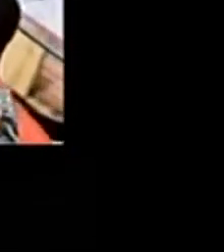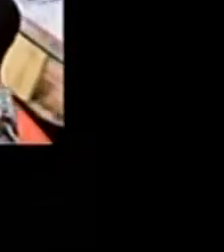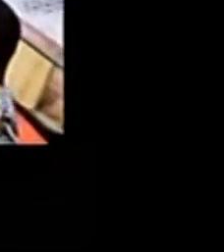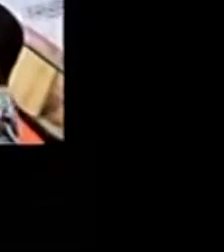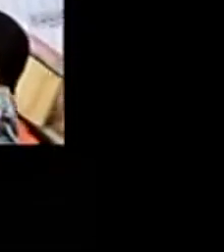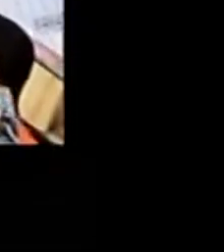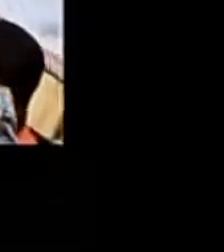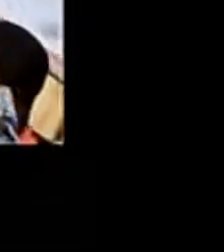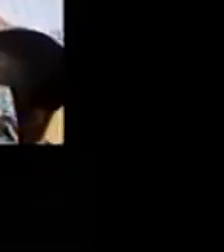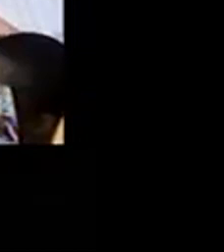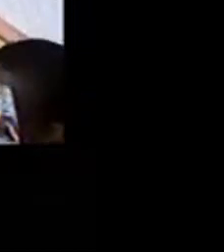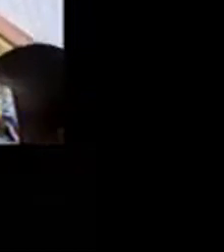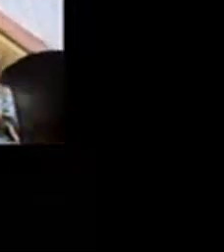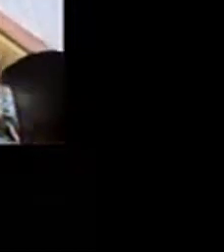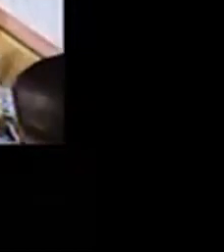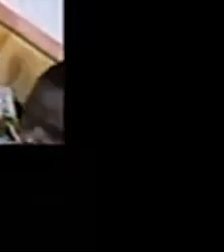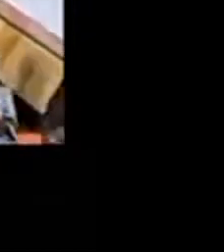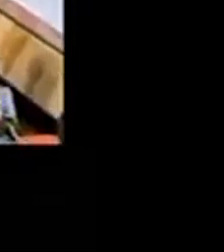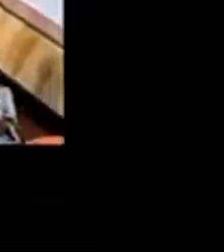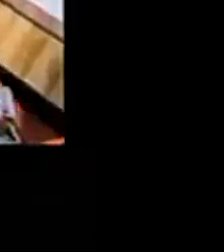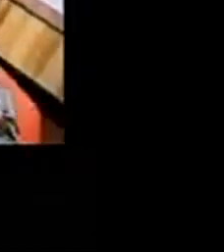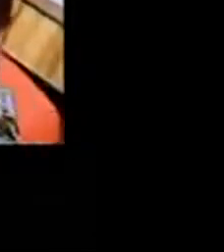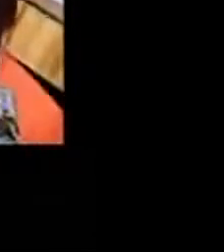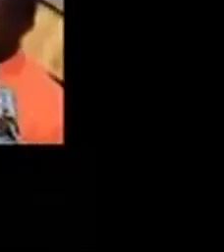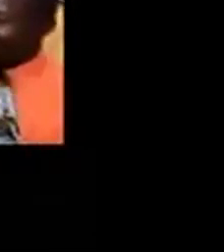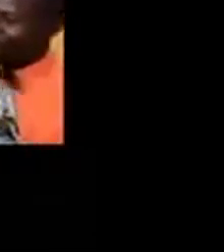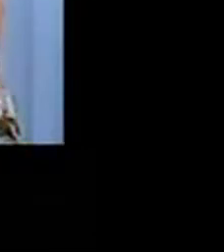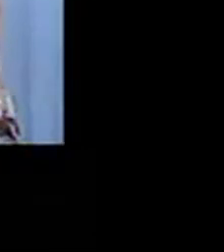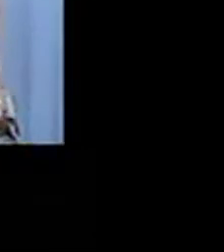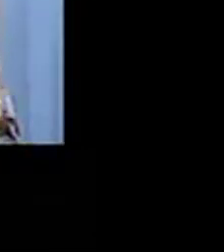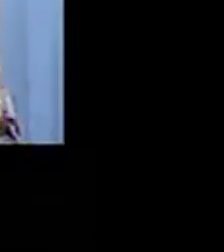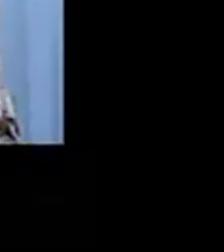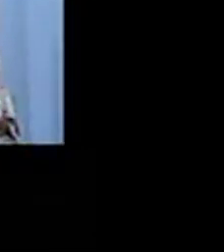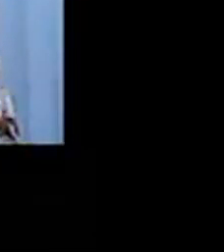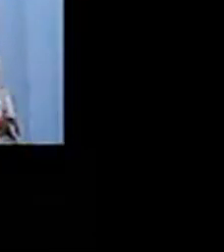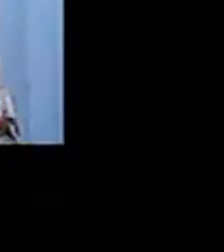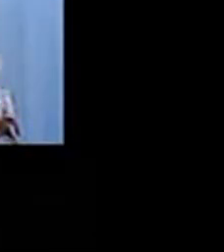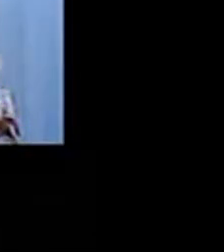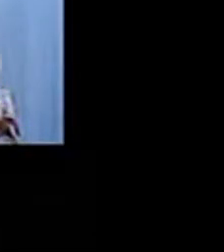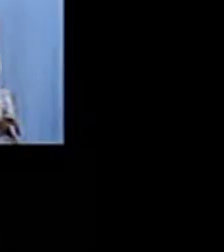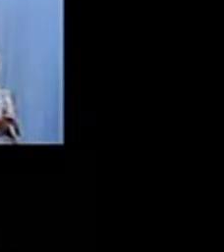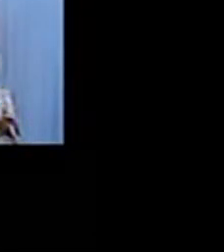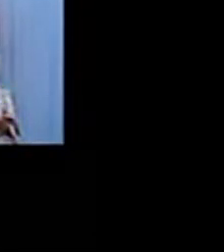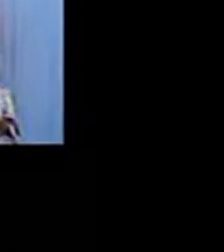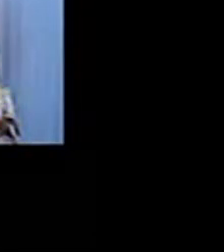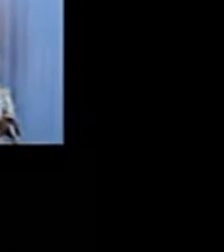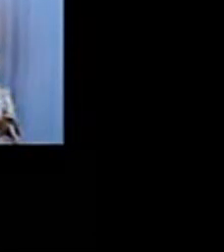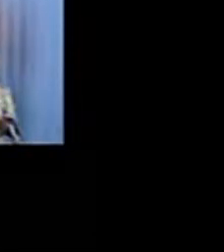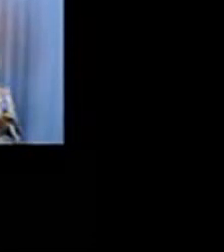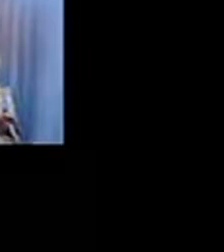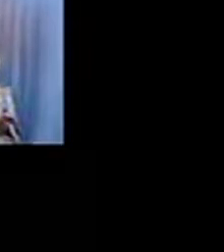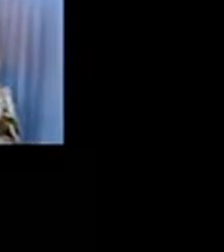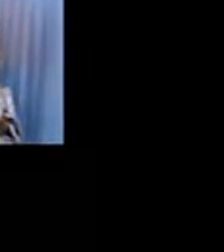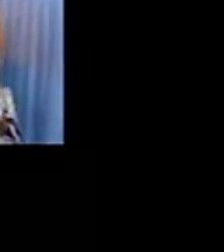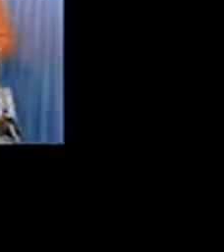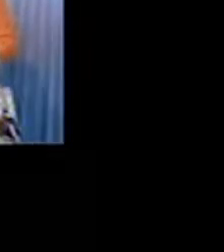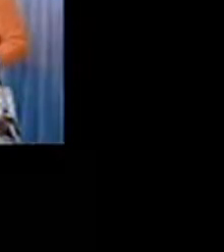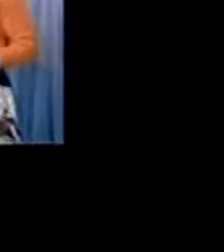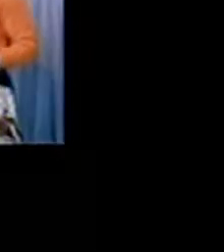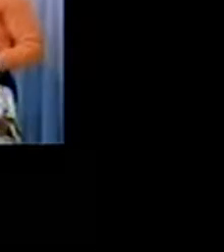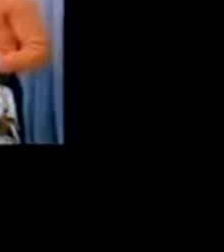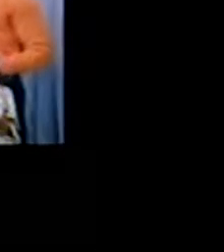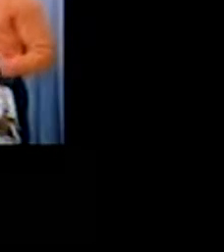stand and see. I am a child of God. Oh, that's because I am